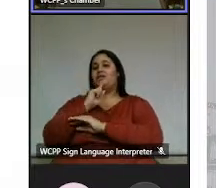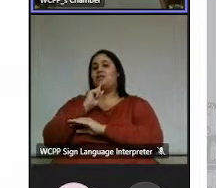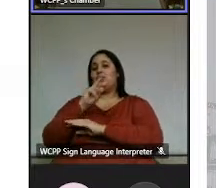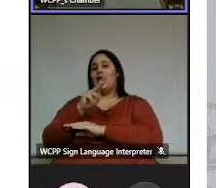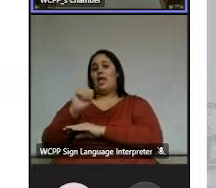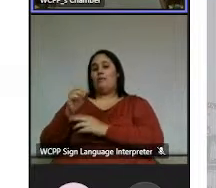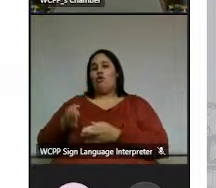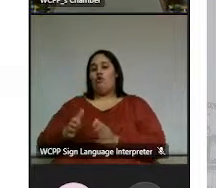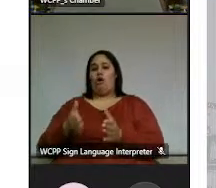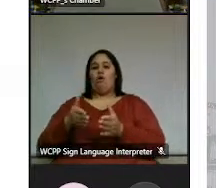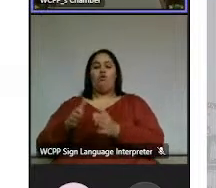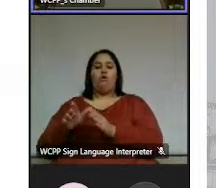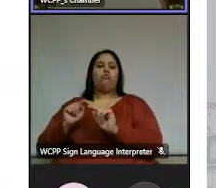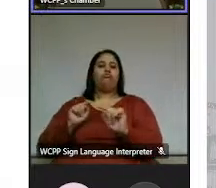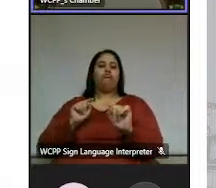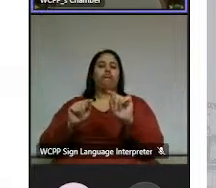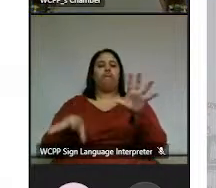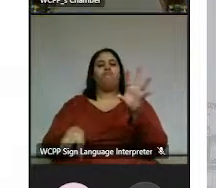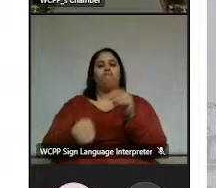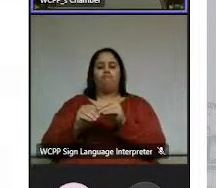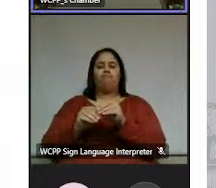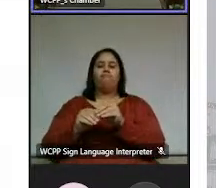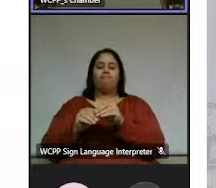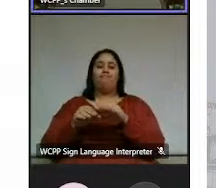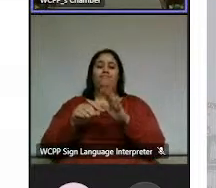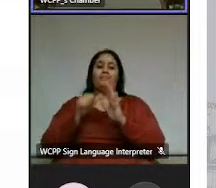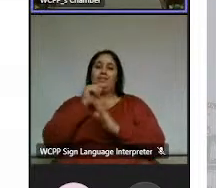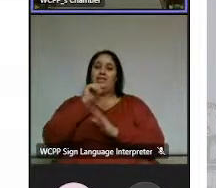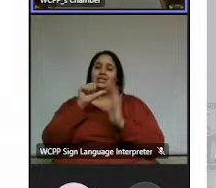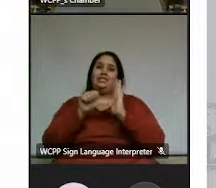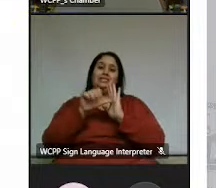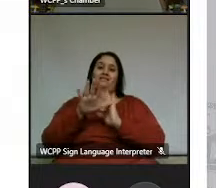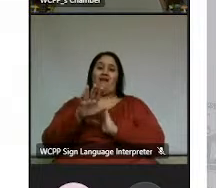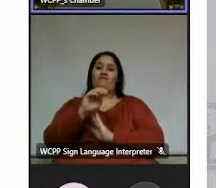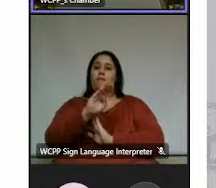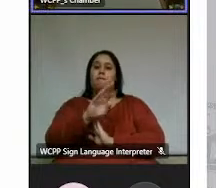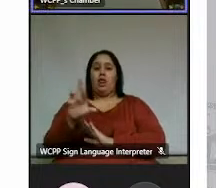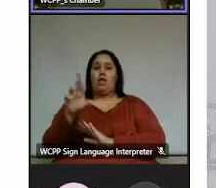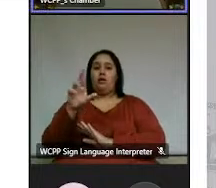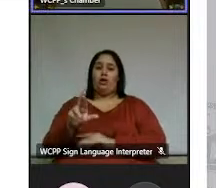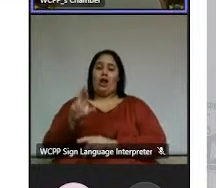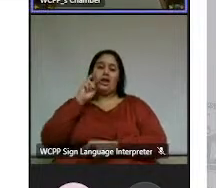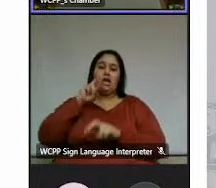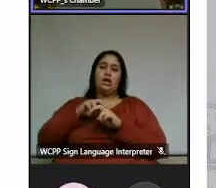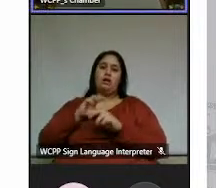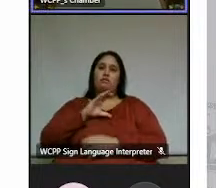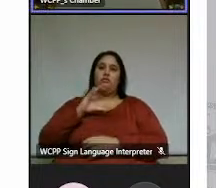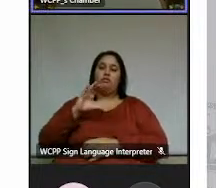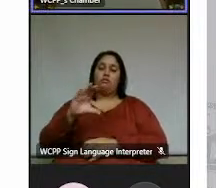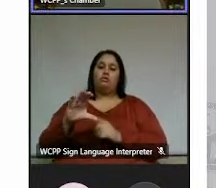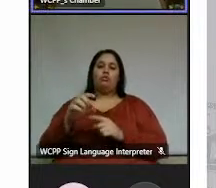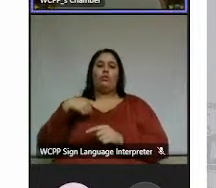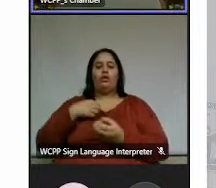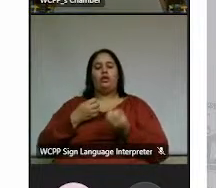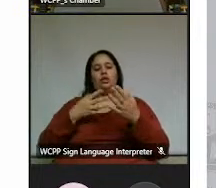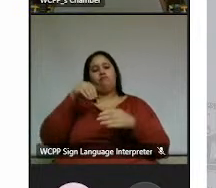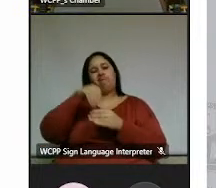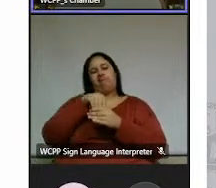road is around 65 billion. So just to give some context.